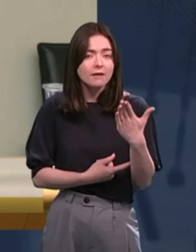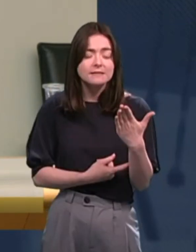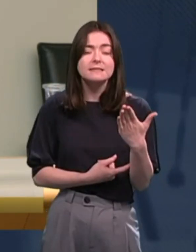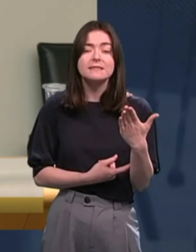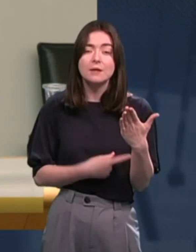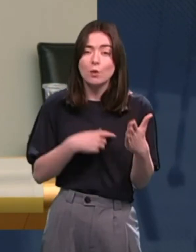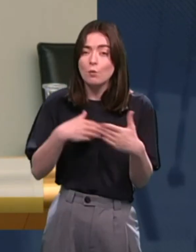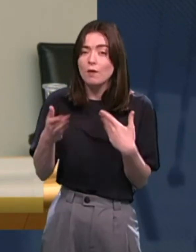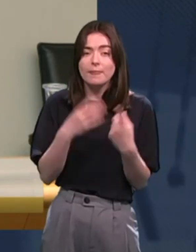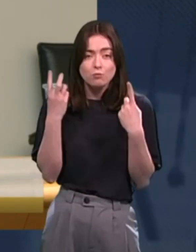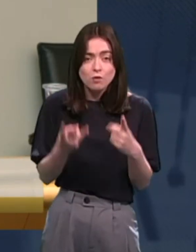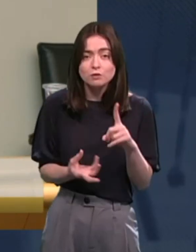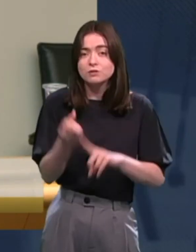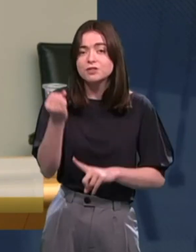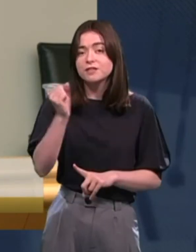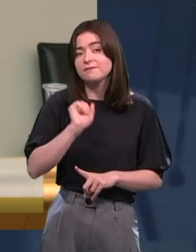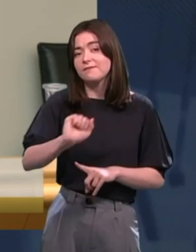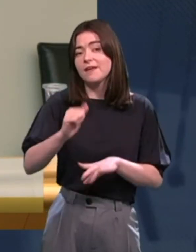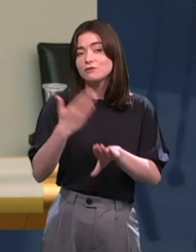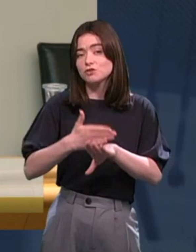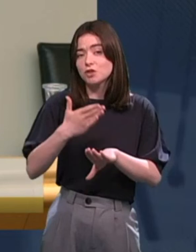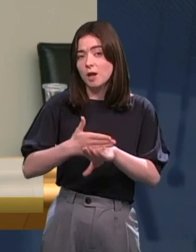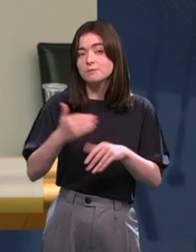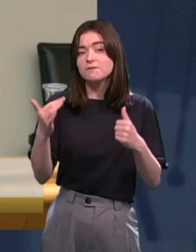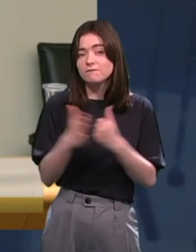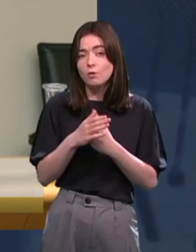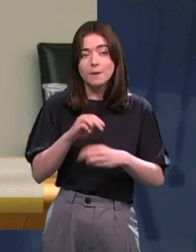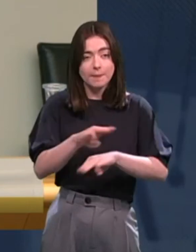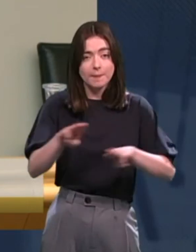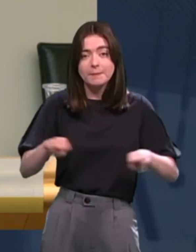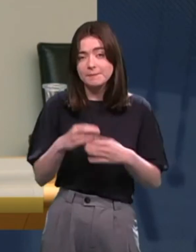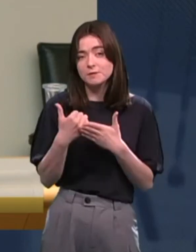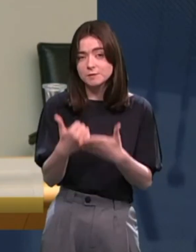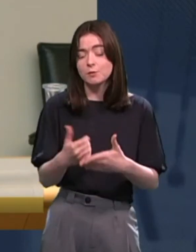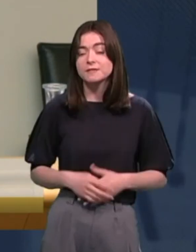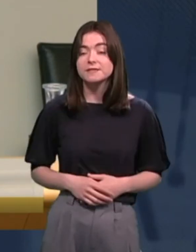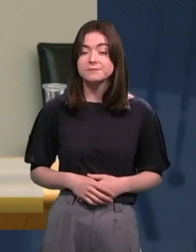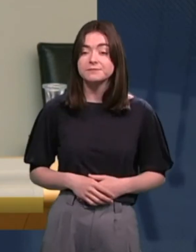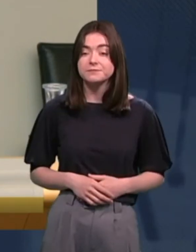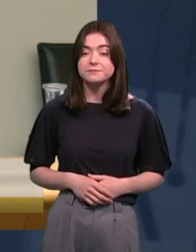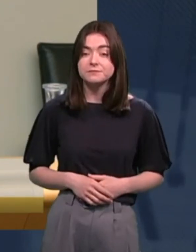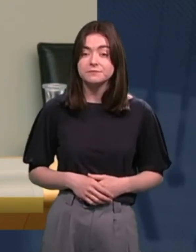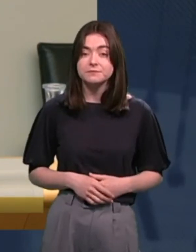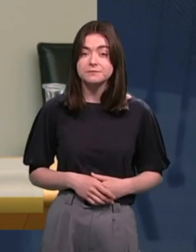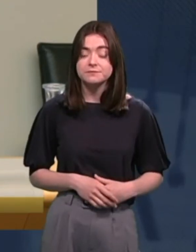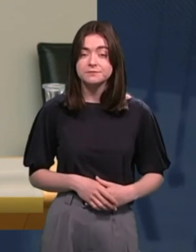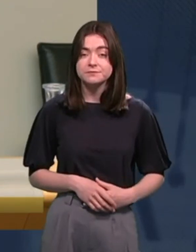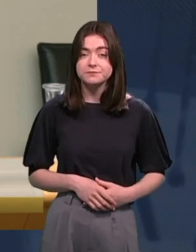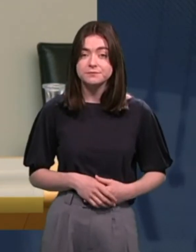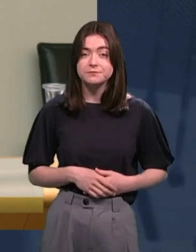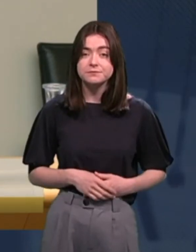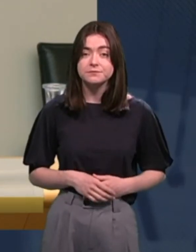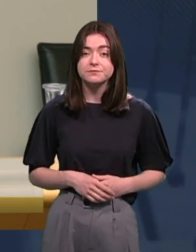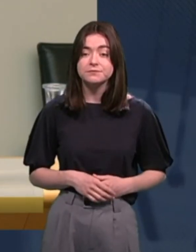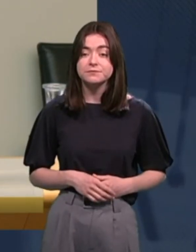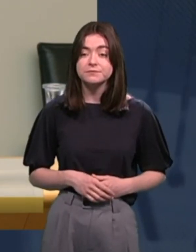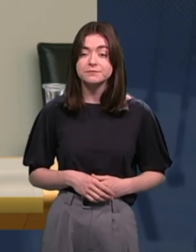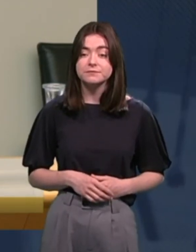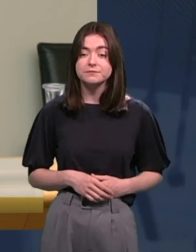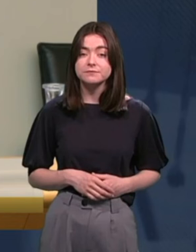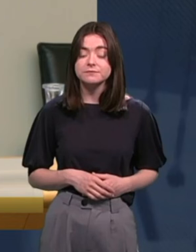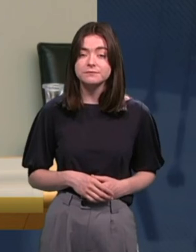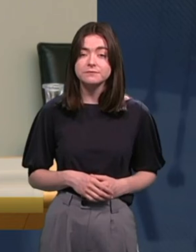what they want to achieve in their careers for the people that they're supporting. So they're just some of the things. Thank you, Brian. Yeah, I